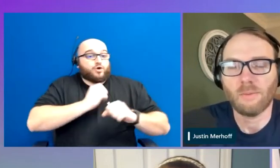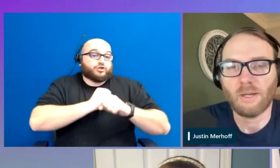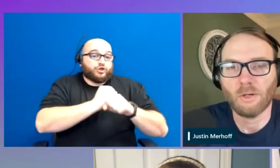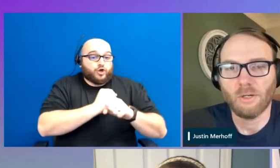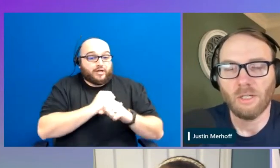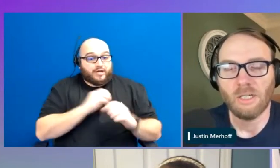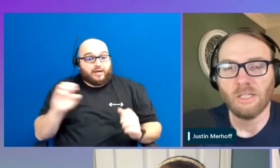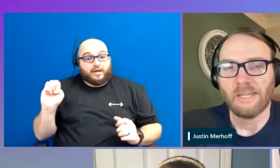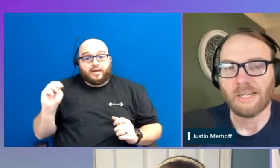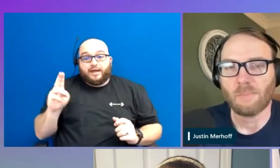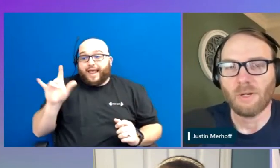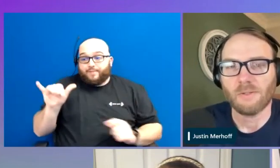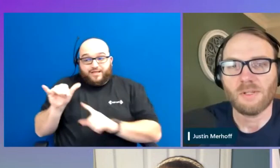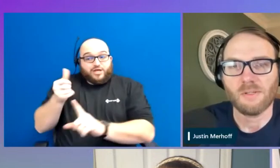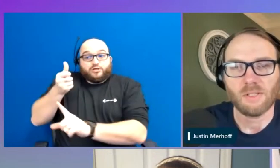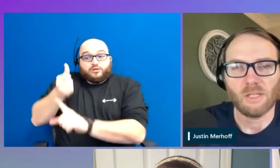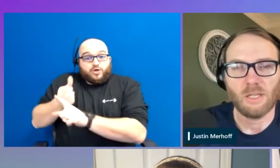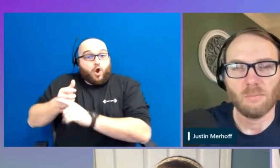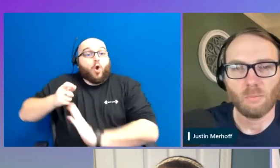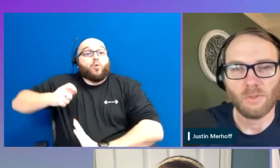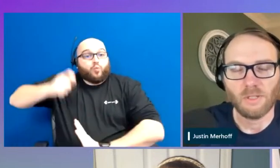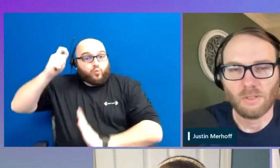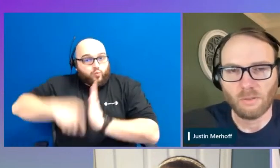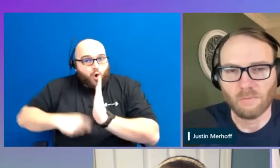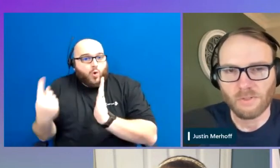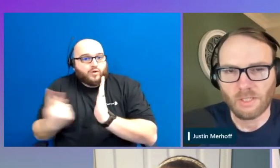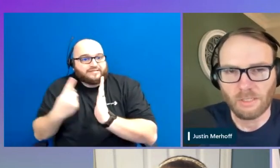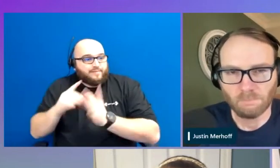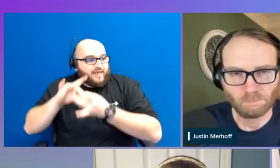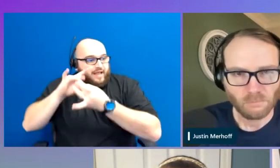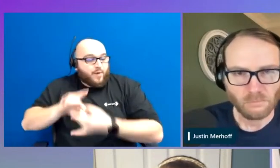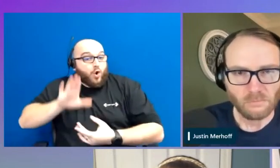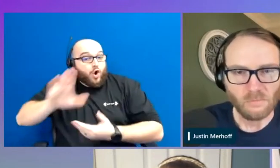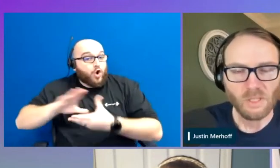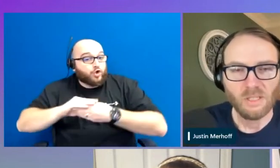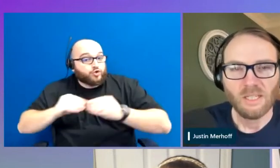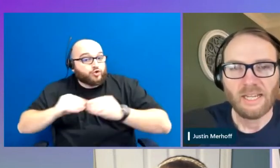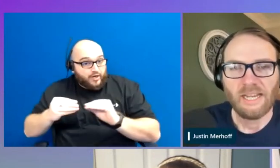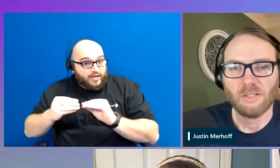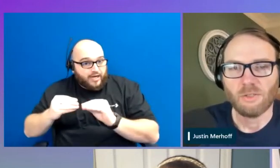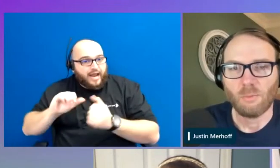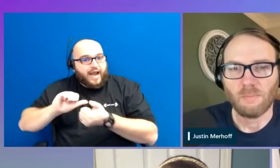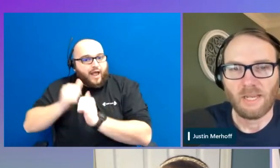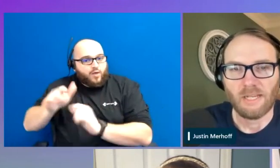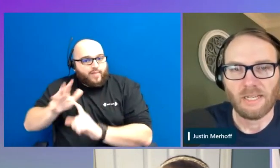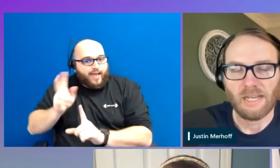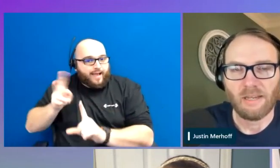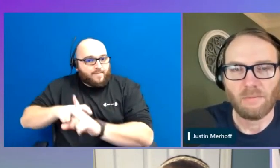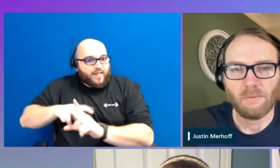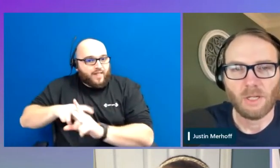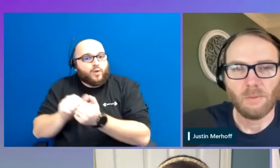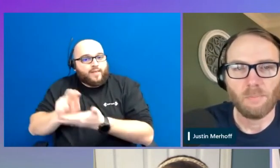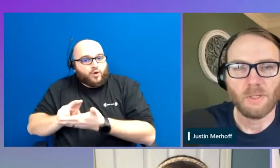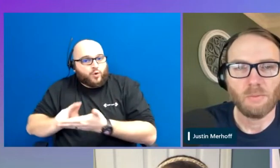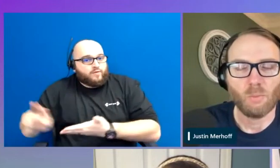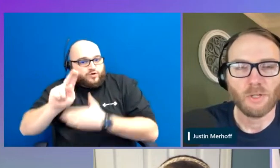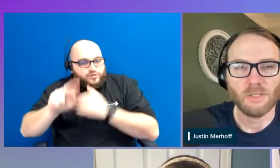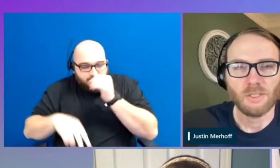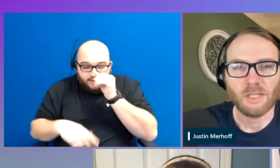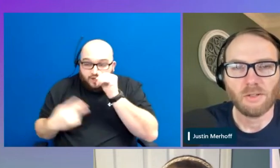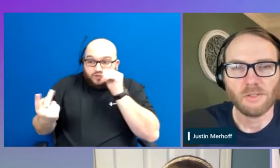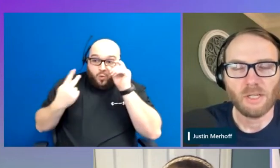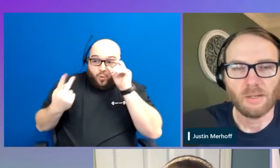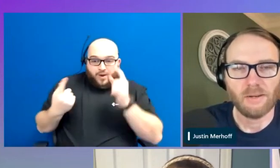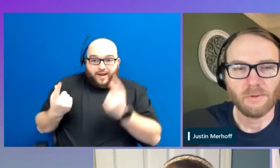story about her experiences within the university. and we met and have been